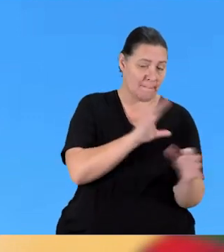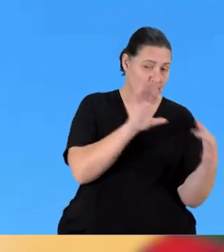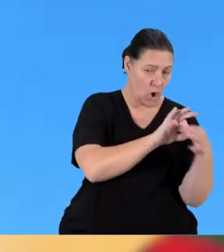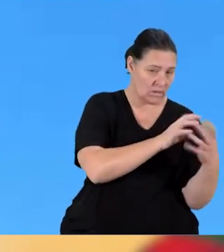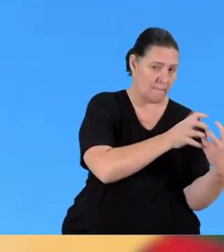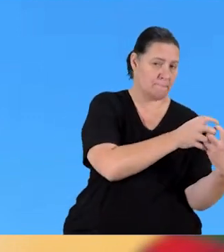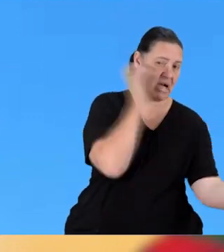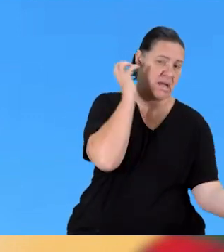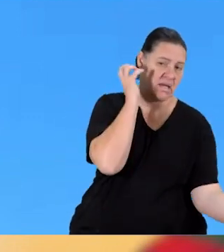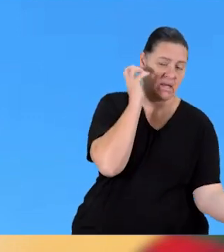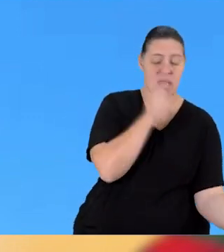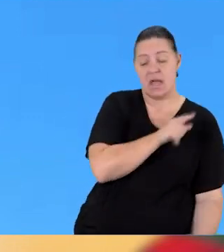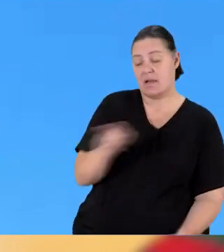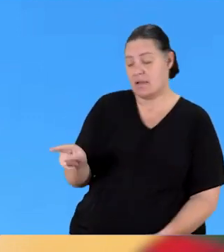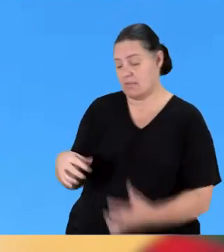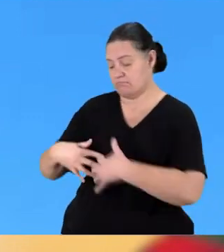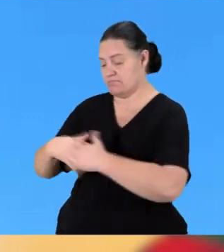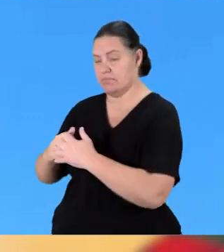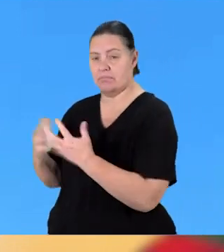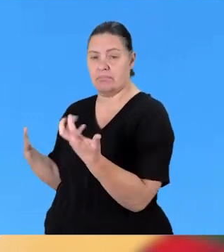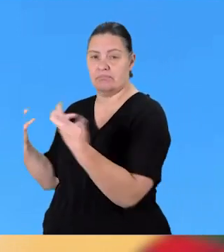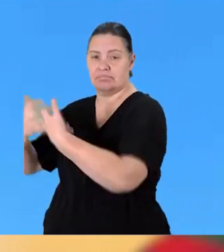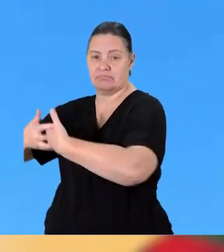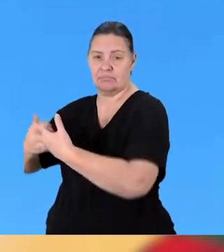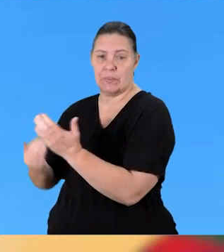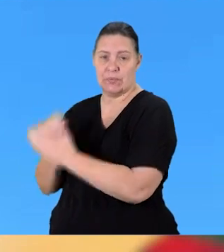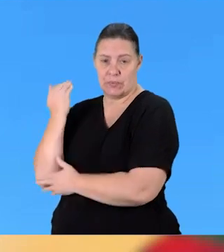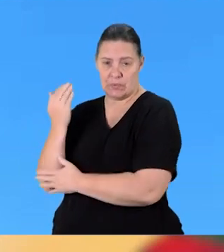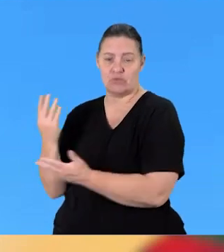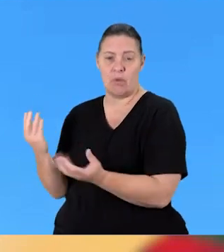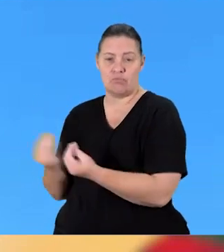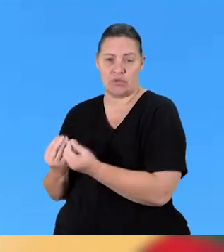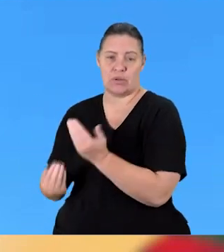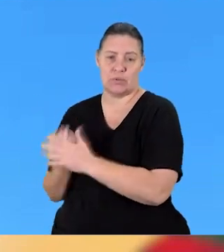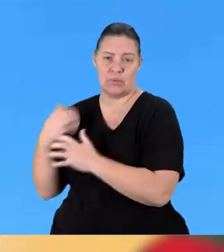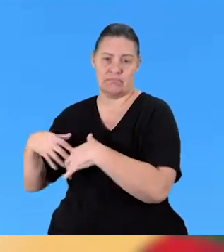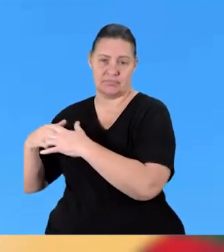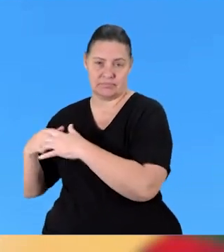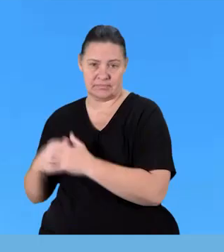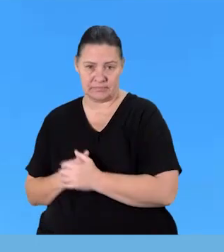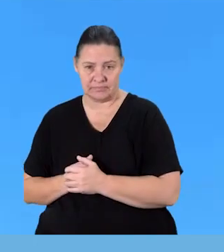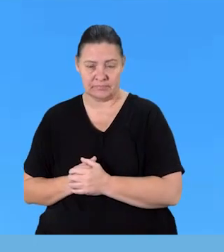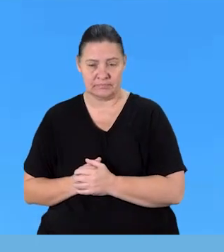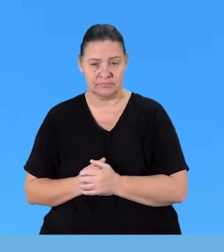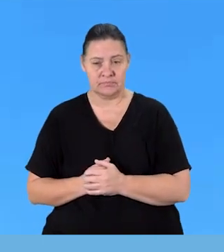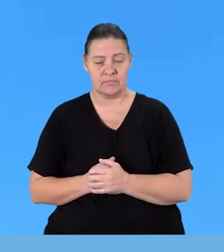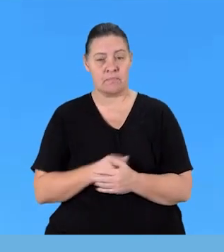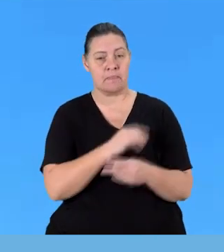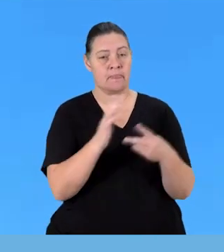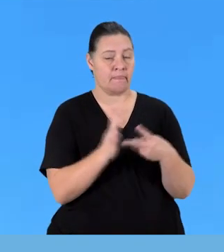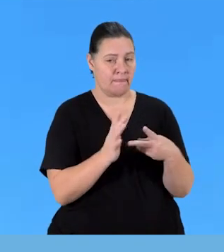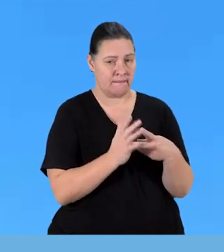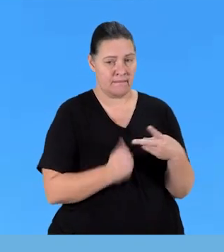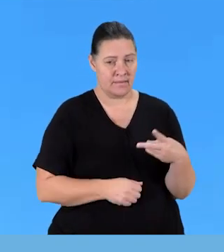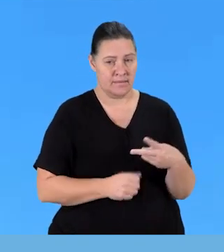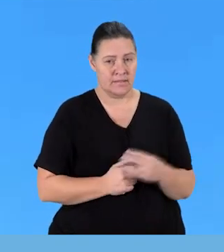break. And new bonds need to form so that products can also be produced. Also, what's important to remember